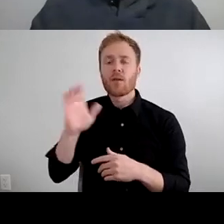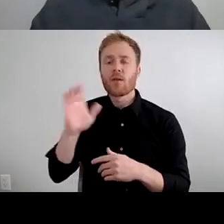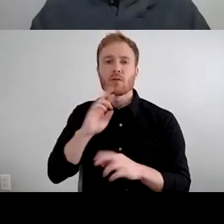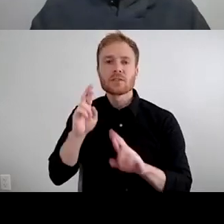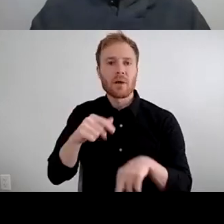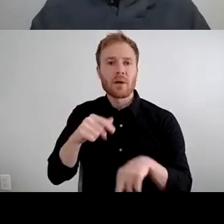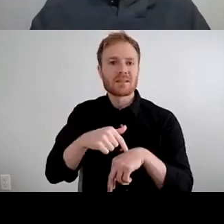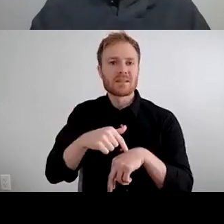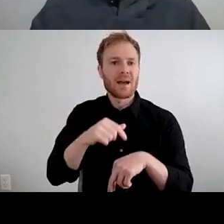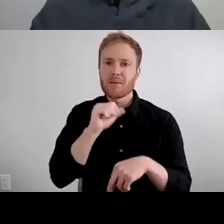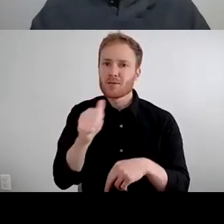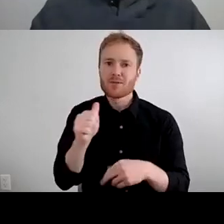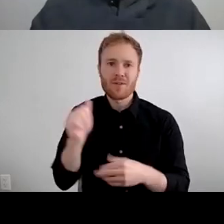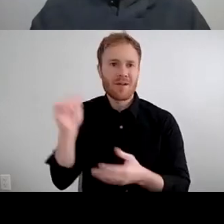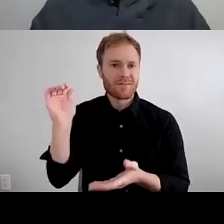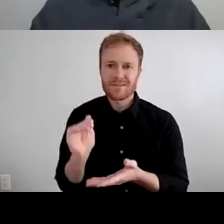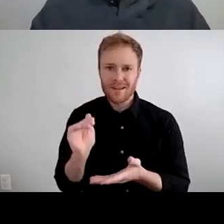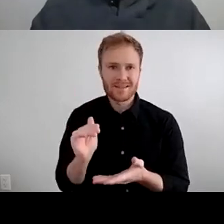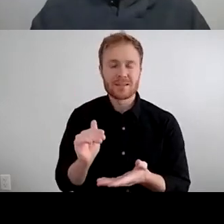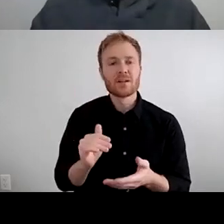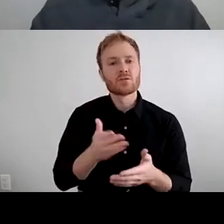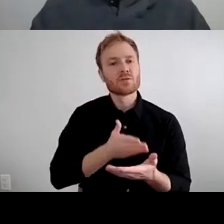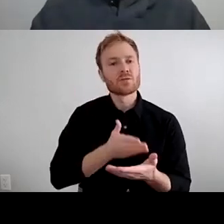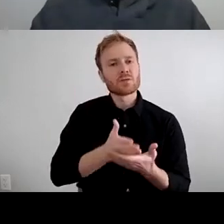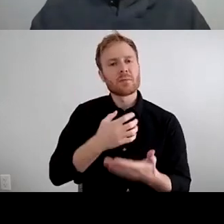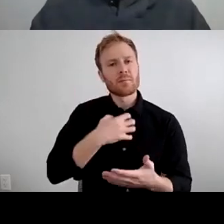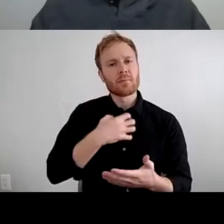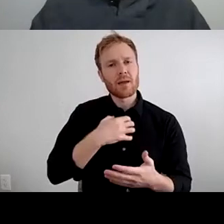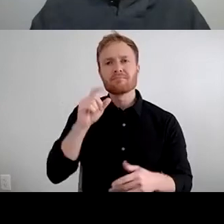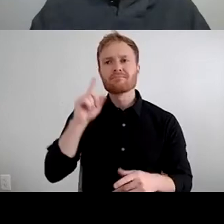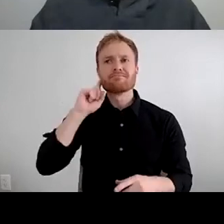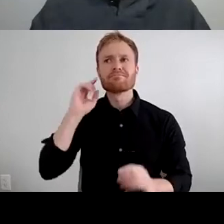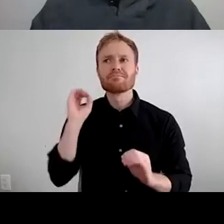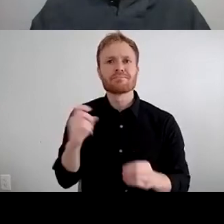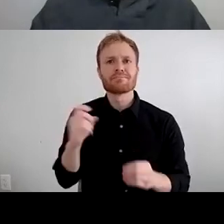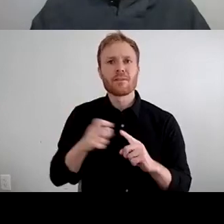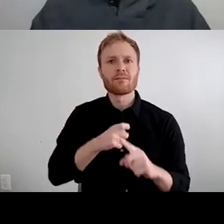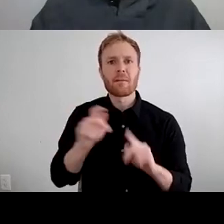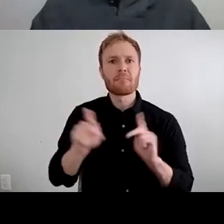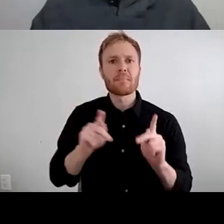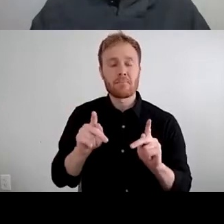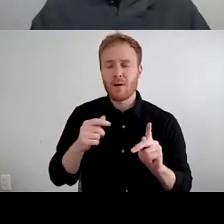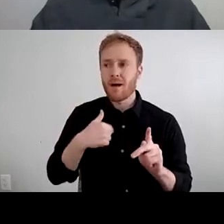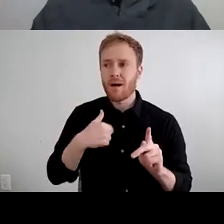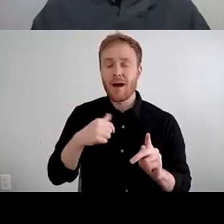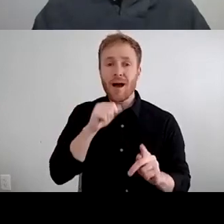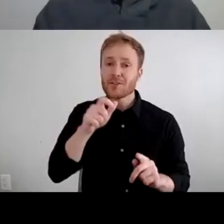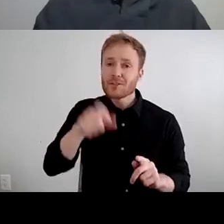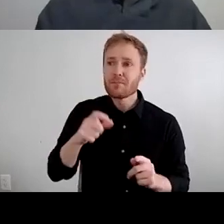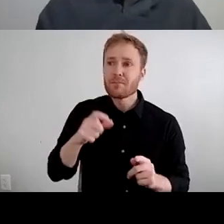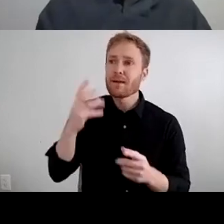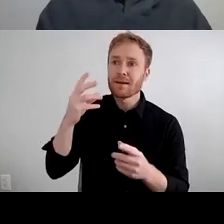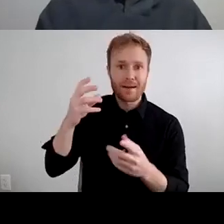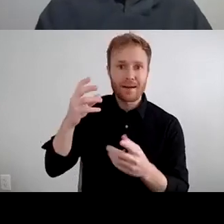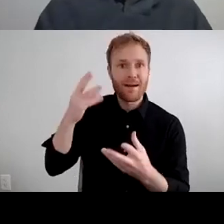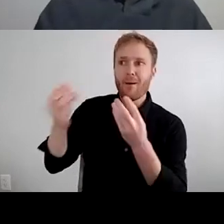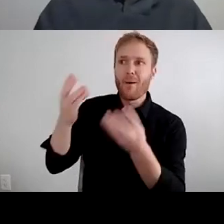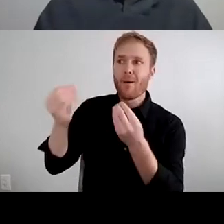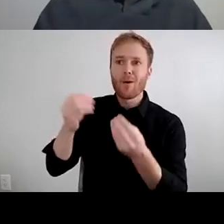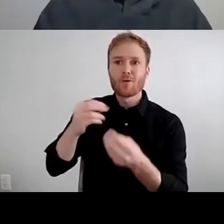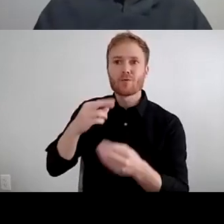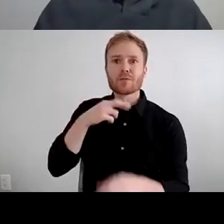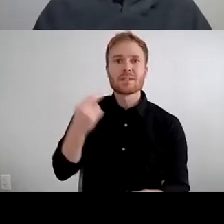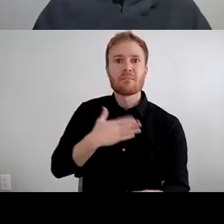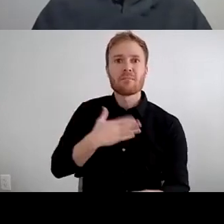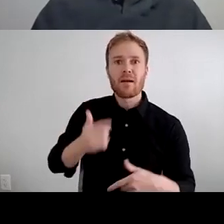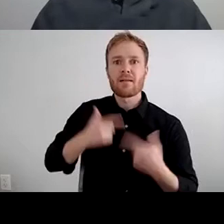that you have not heard from the people about these issues. I should not have to be out risking my life in a pandemic to canvass and get these statements, but